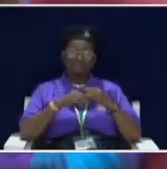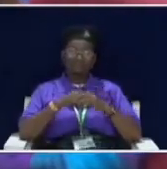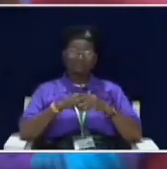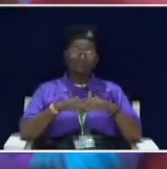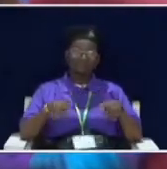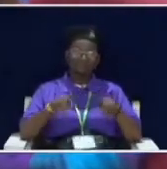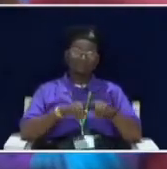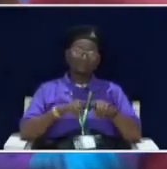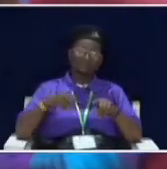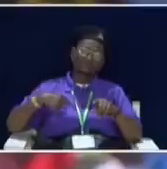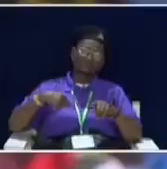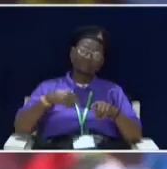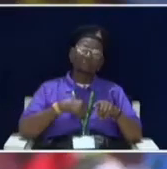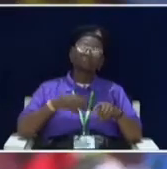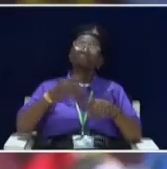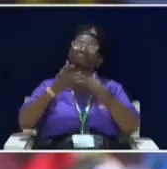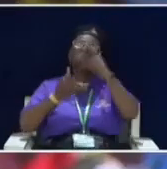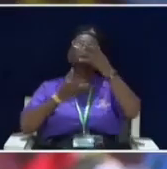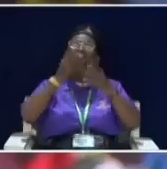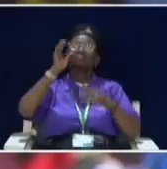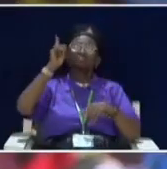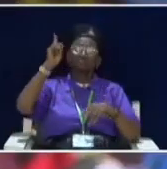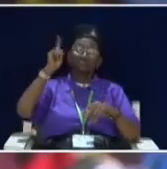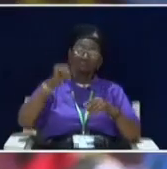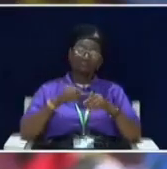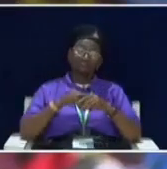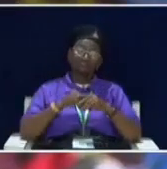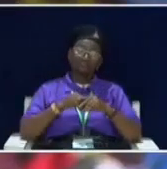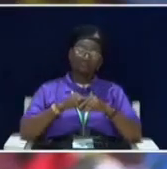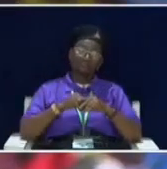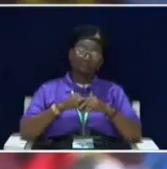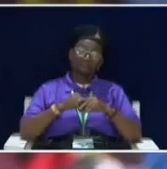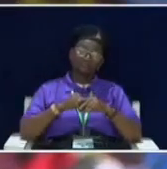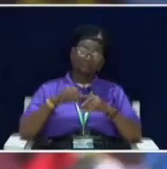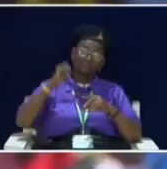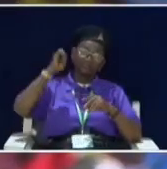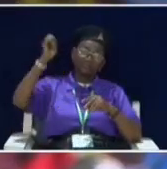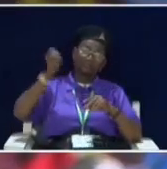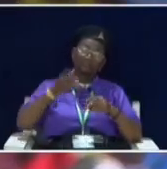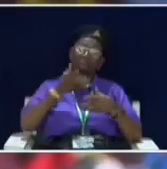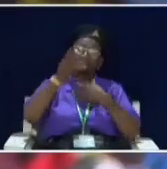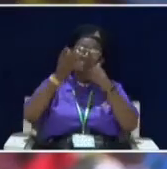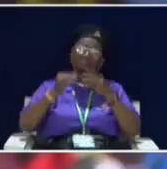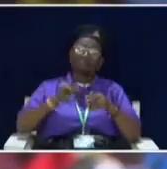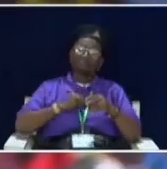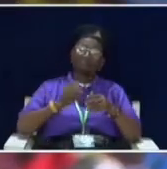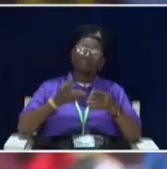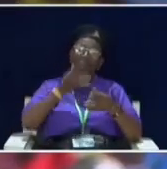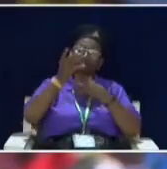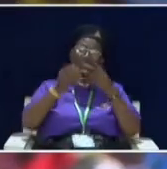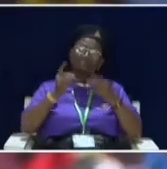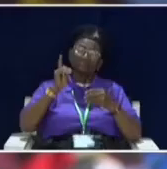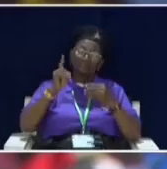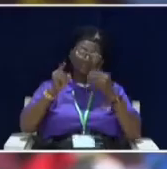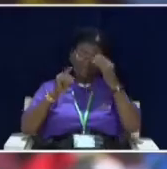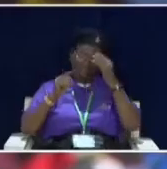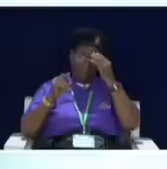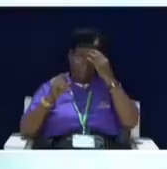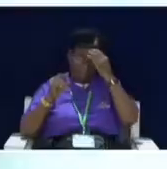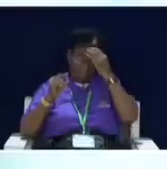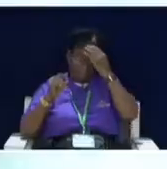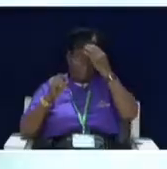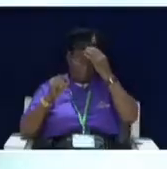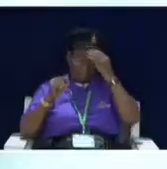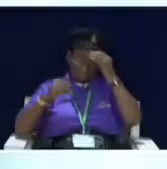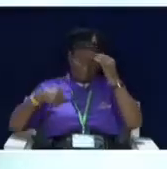So we shouted. Ni awa kibe. He shouted, I shouted. Oh, kibe, mi na kibe. We